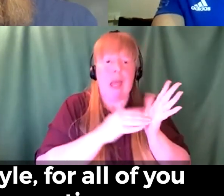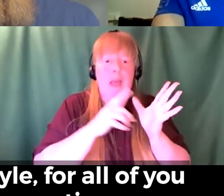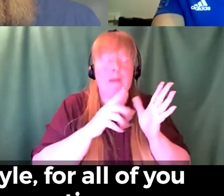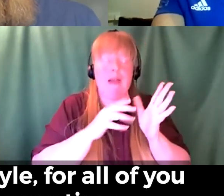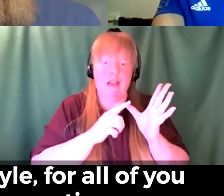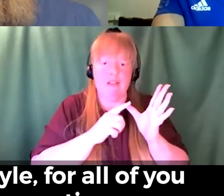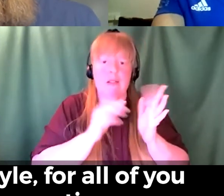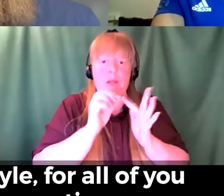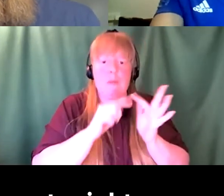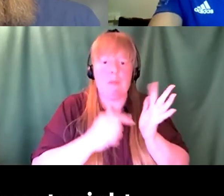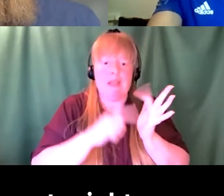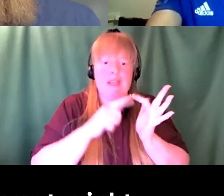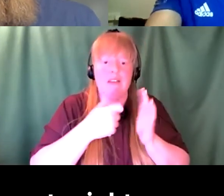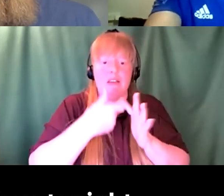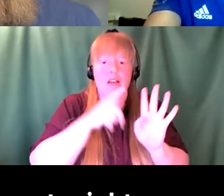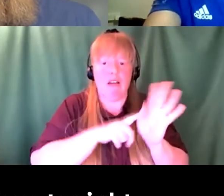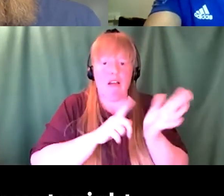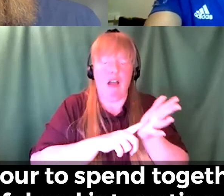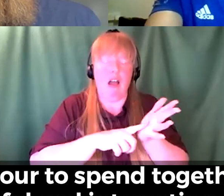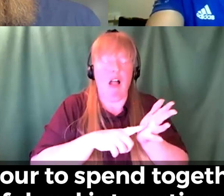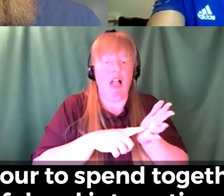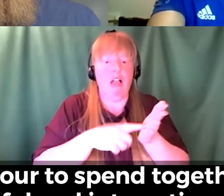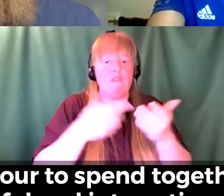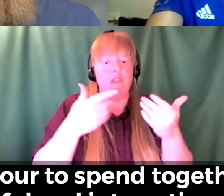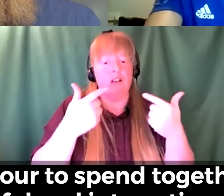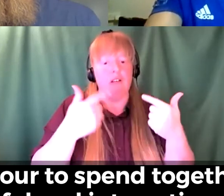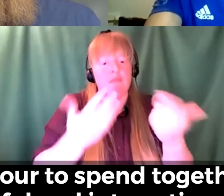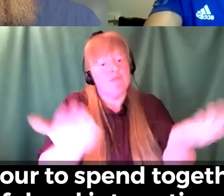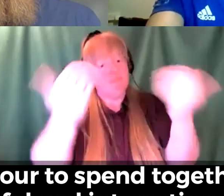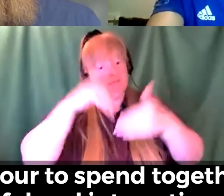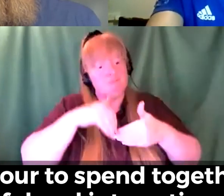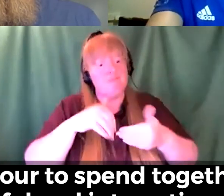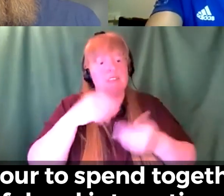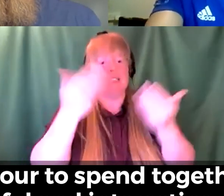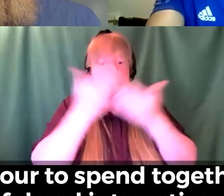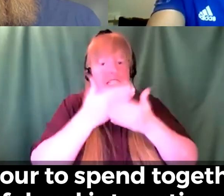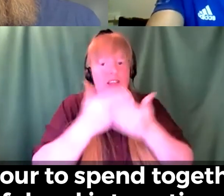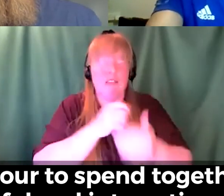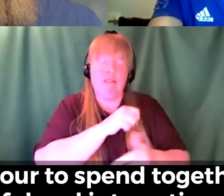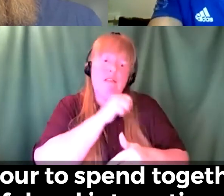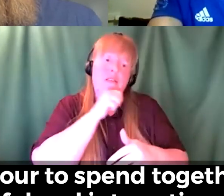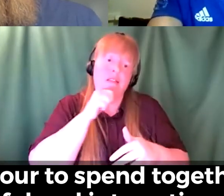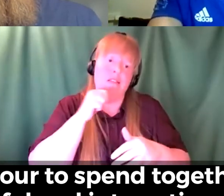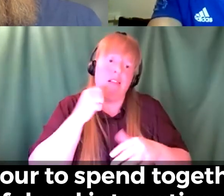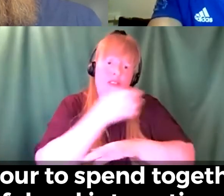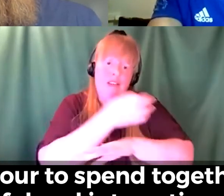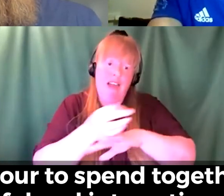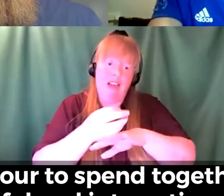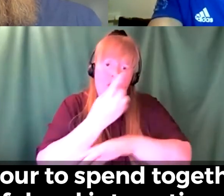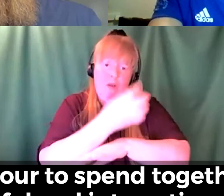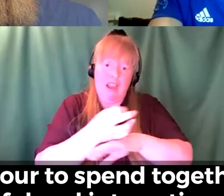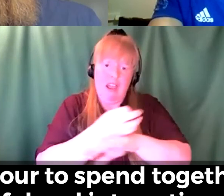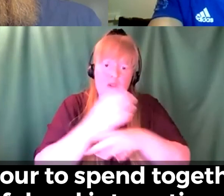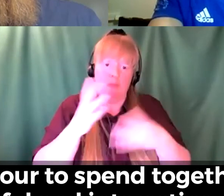all of you volunteering your time to be here with us tonight. It's been a really lovely hour to spend